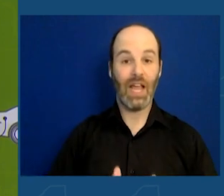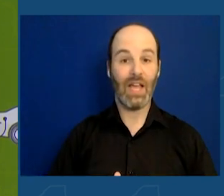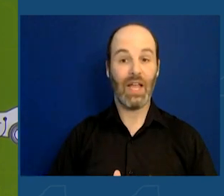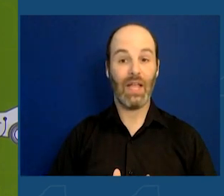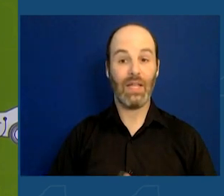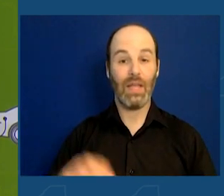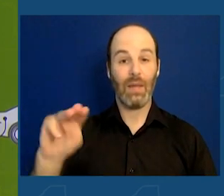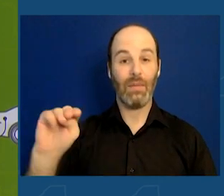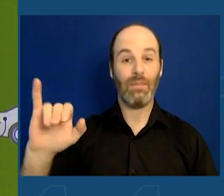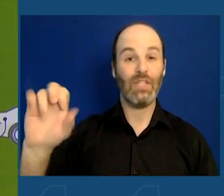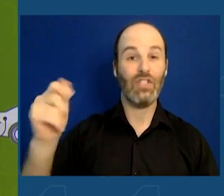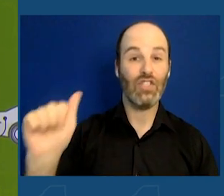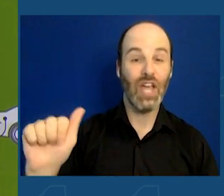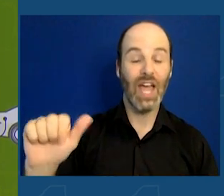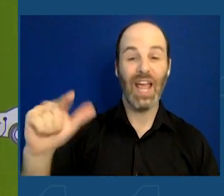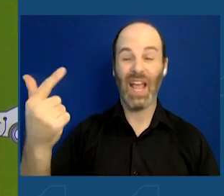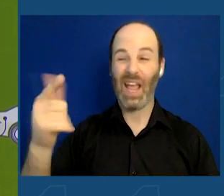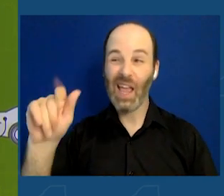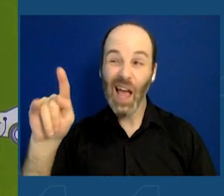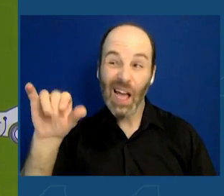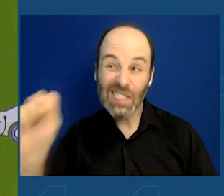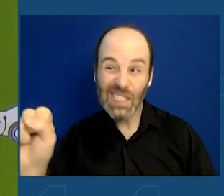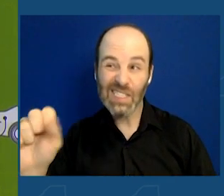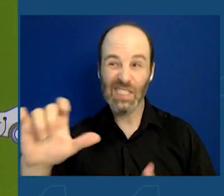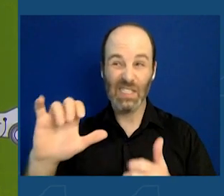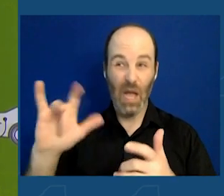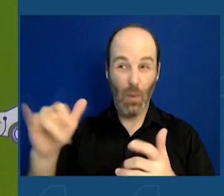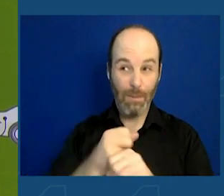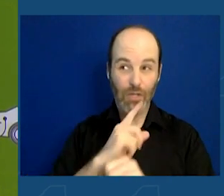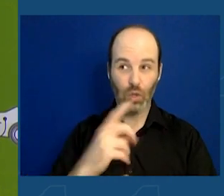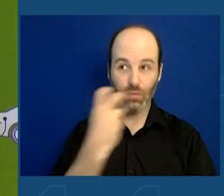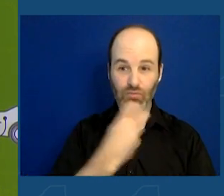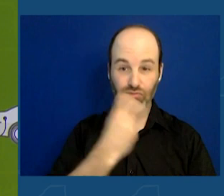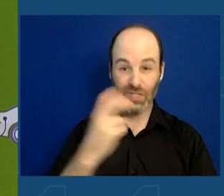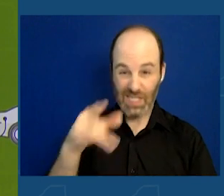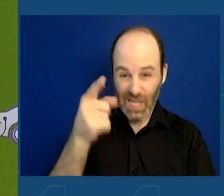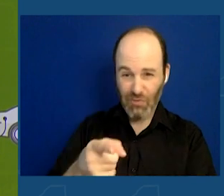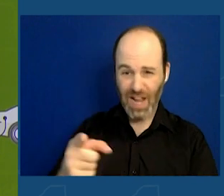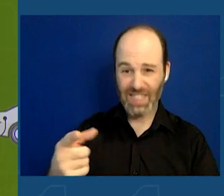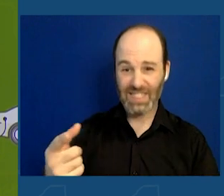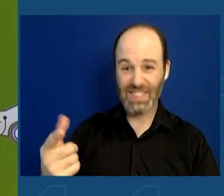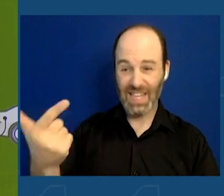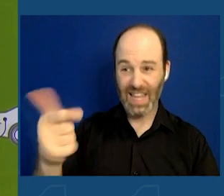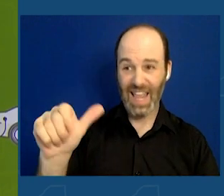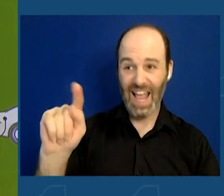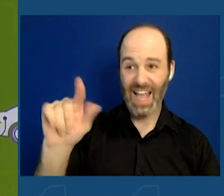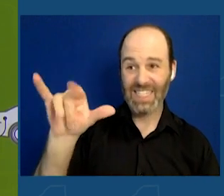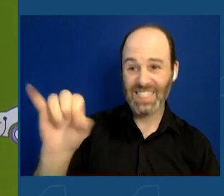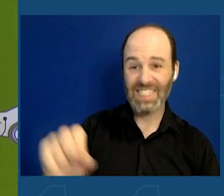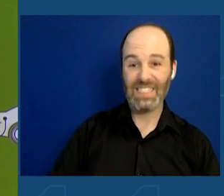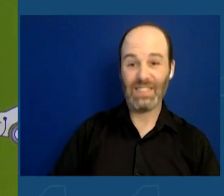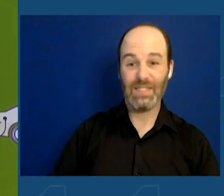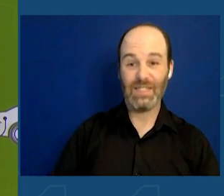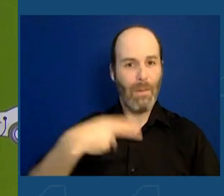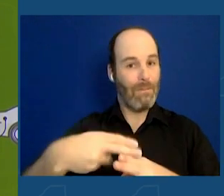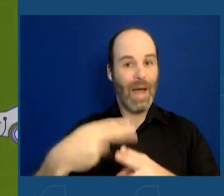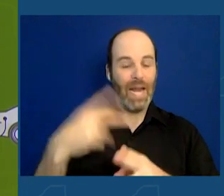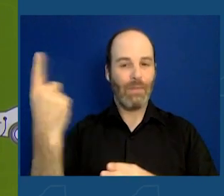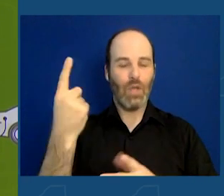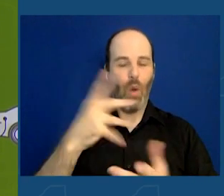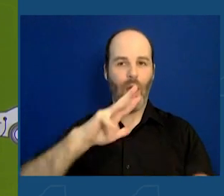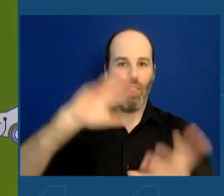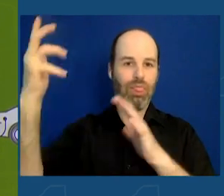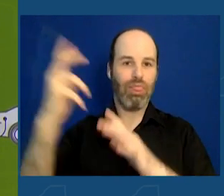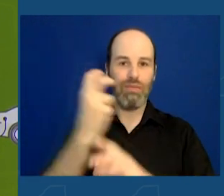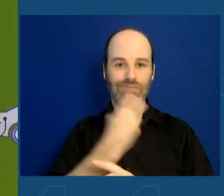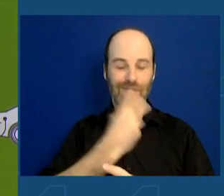Gattis. I want to make sure I get that right. Where are you again? Did I get that right? All right, thank you. My name is always mangled, so I'm a little sensitive about